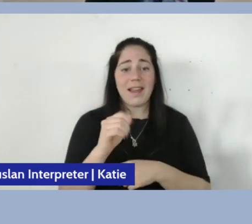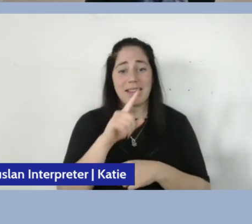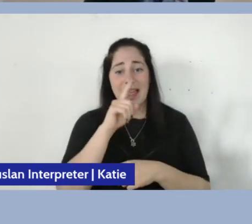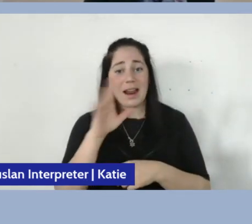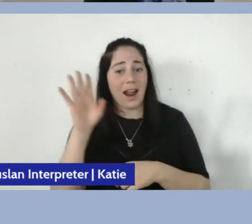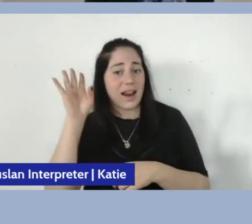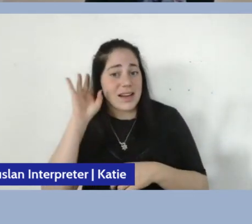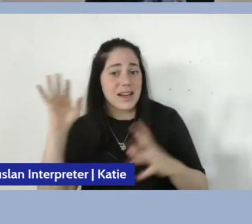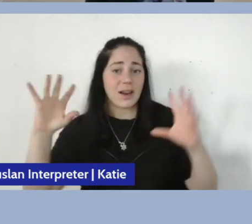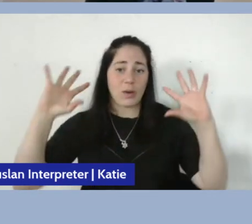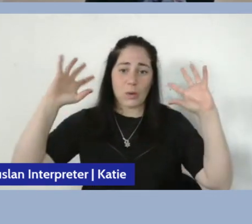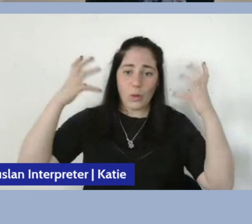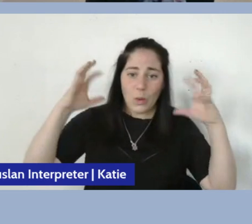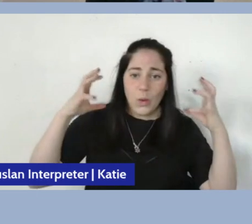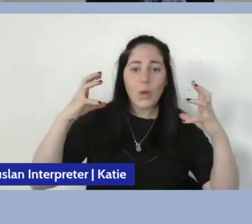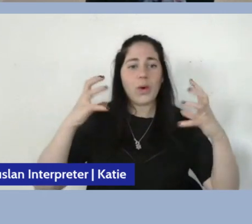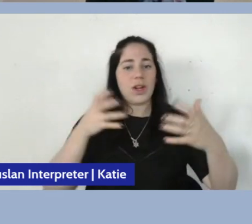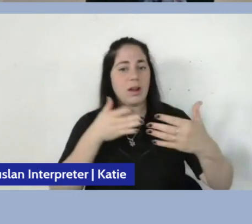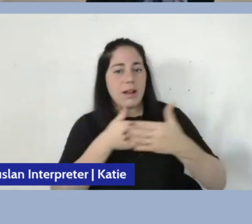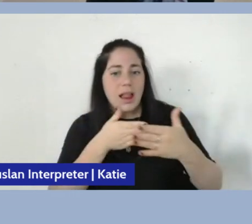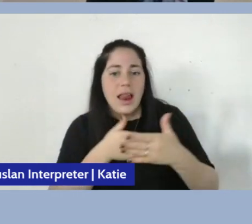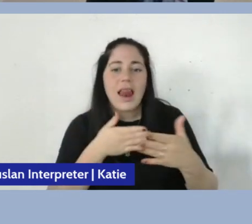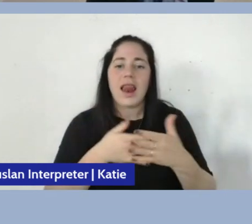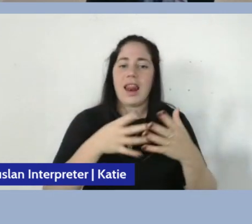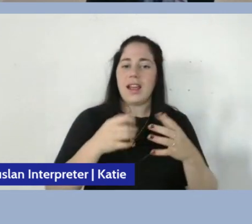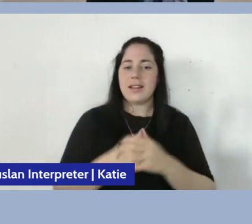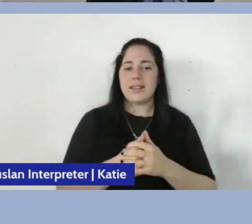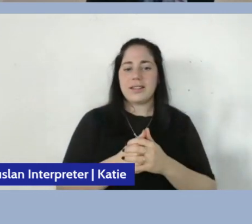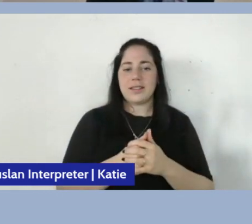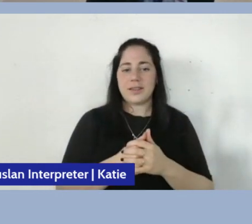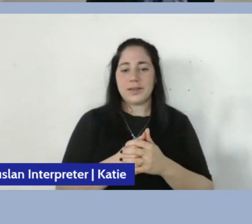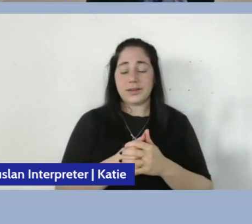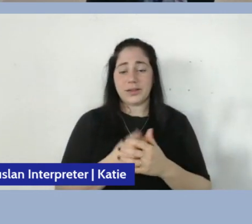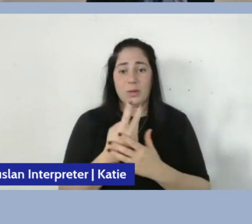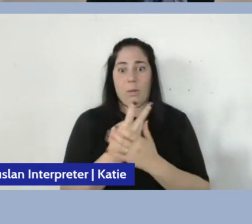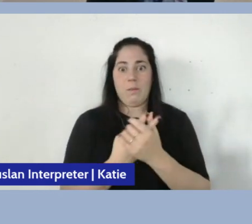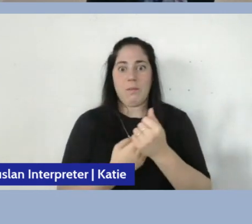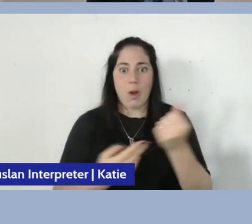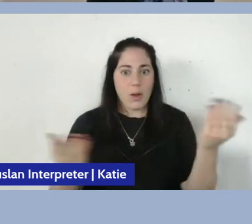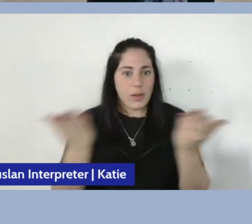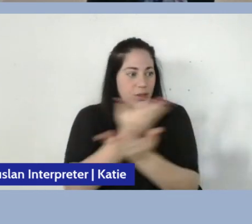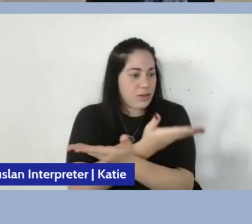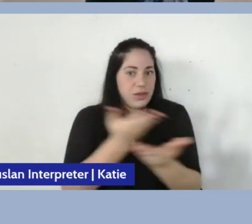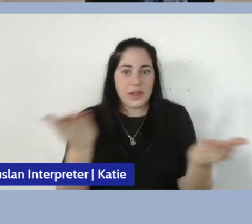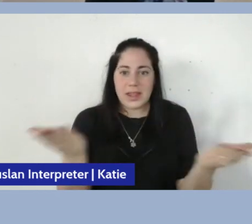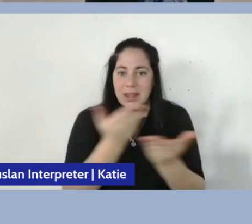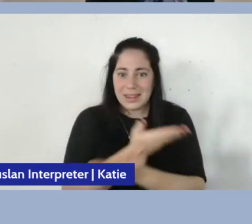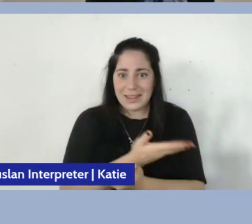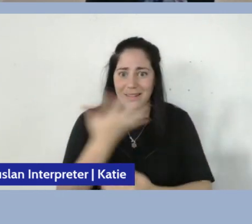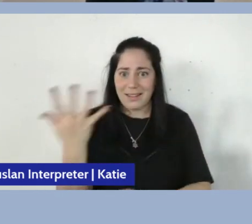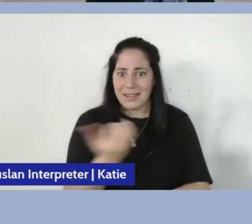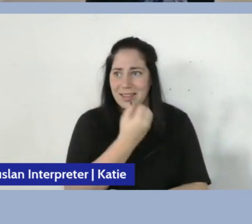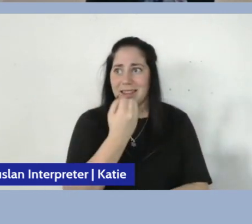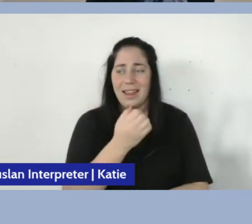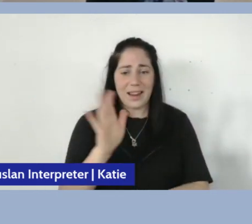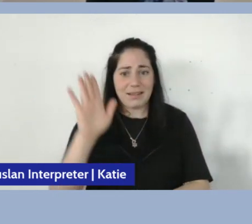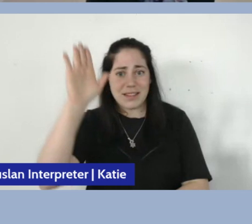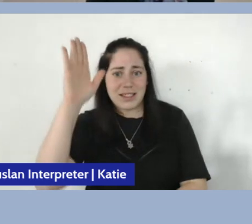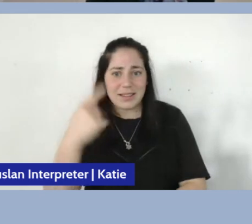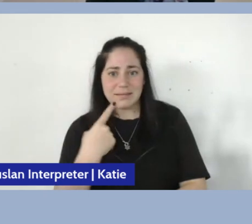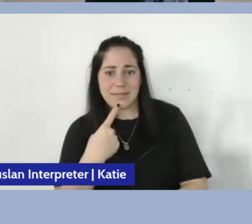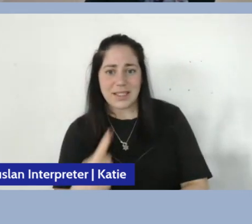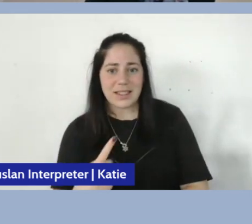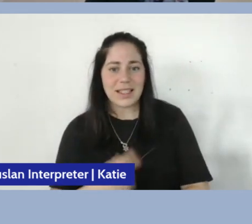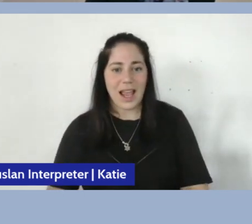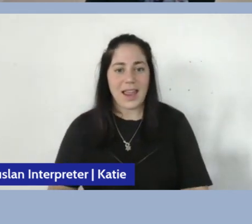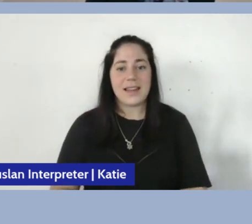audio, interactional difficulties, conveying to both parties what the other party has said. They have to say this so that the clinician